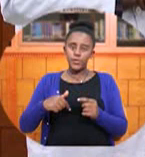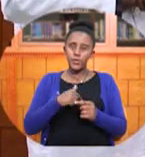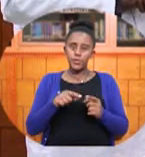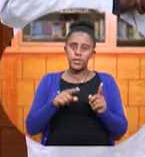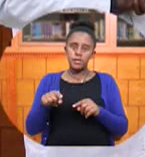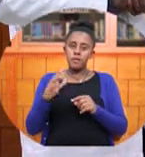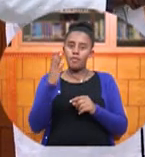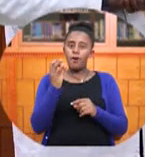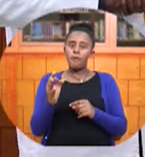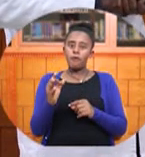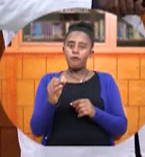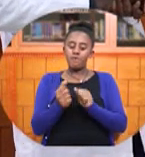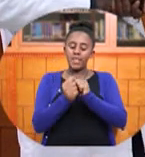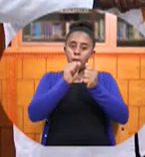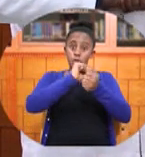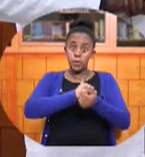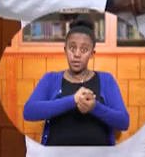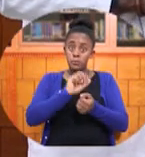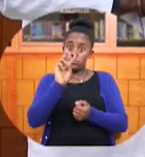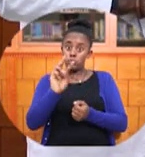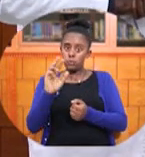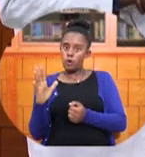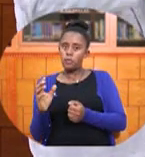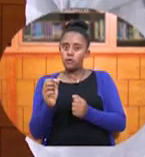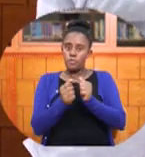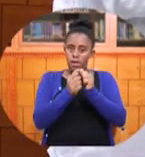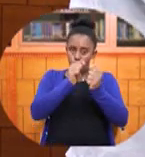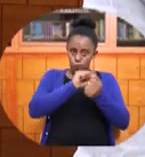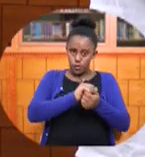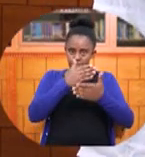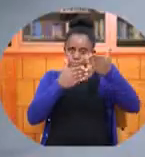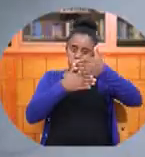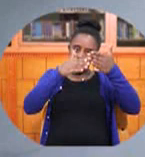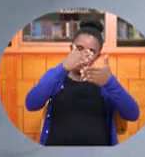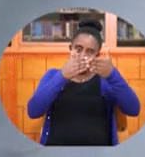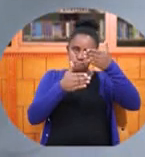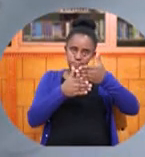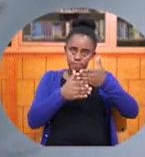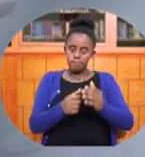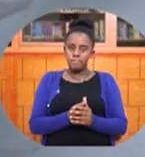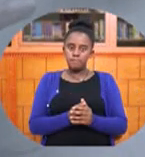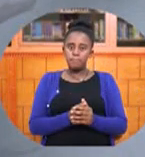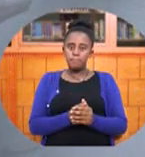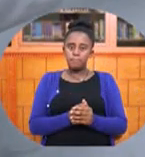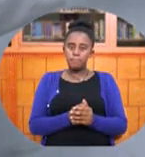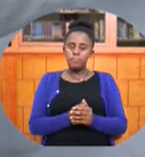Then we see a type of metamorphosis. There are two types of metamorphosis.